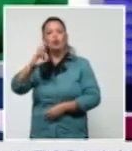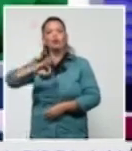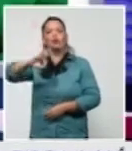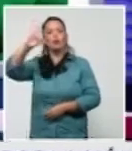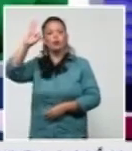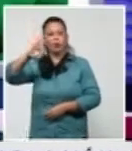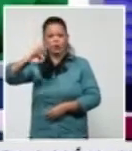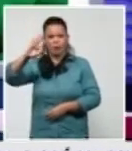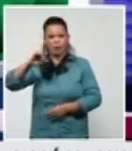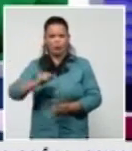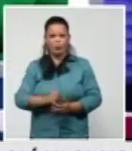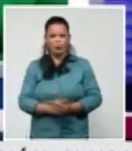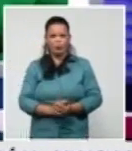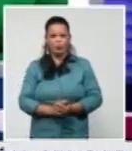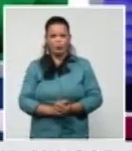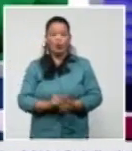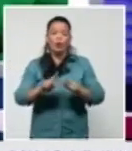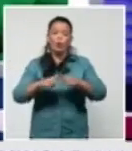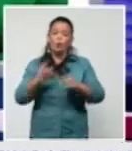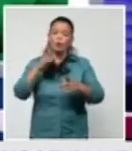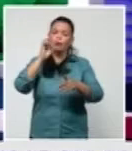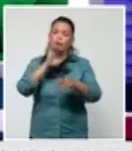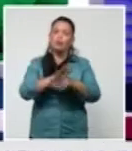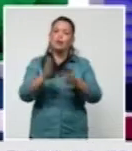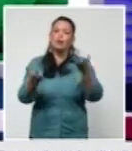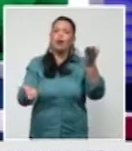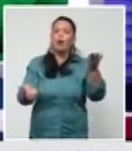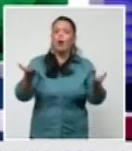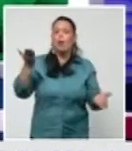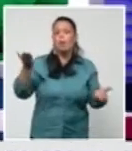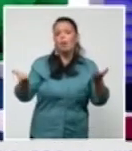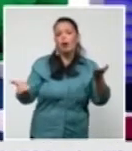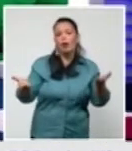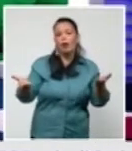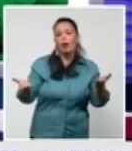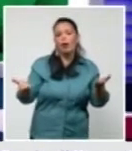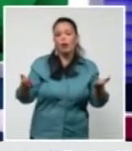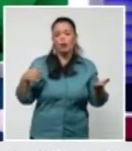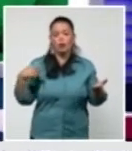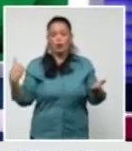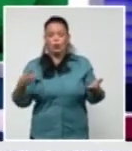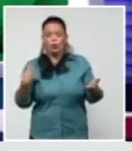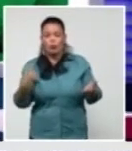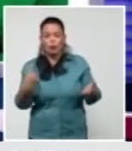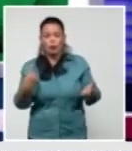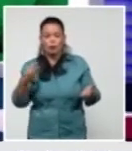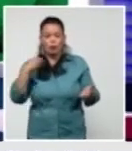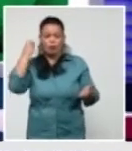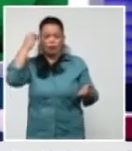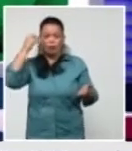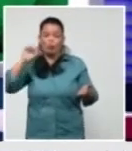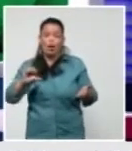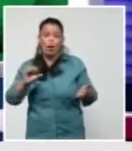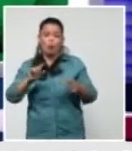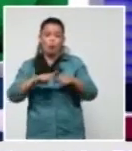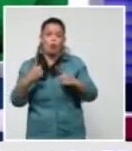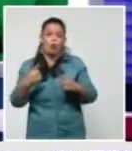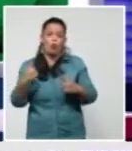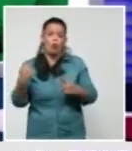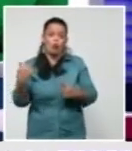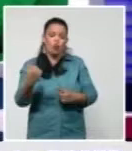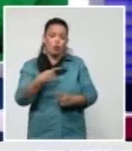when compared with the number of confirmed cases yesterday. 19 people were discharged from hospital in Pinar del